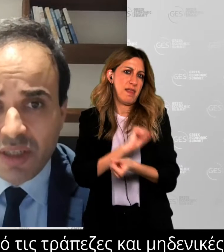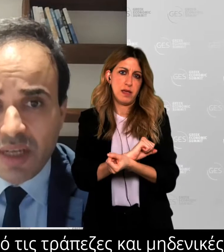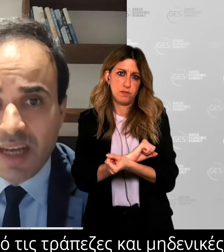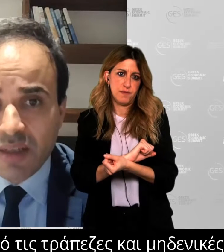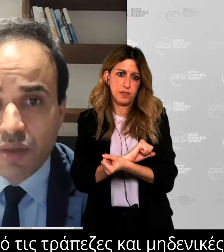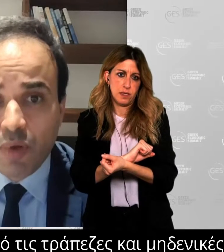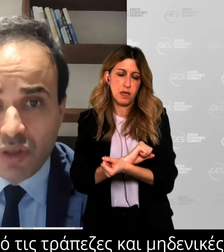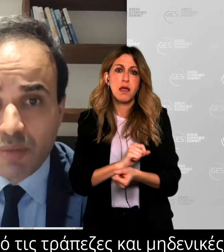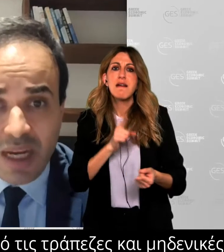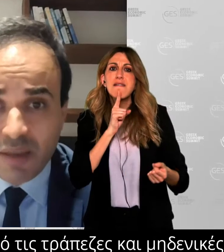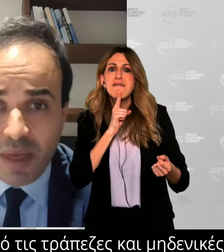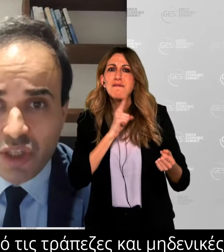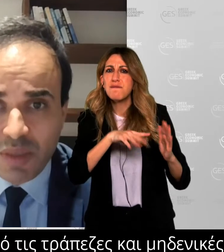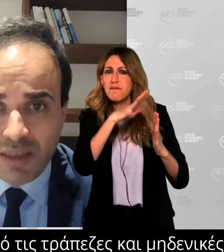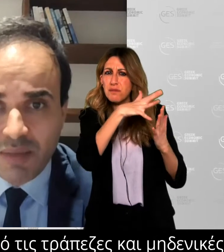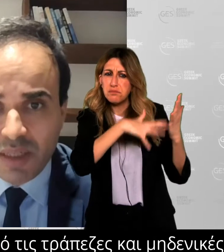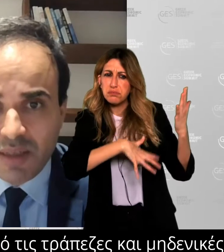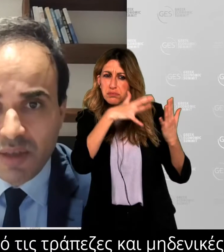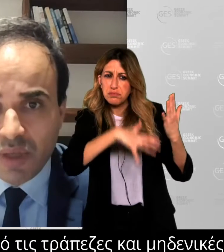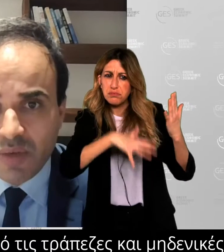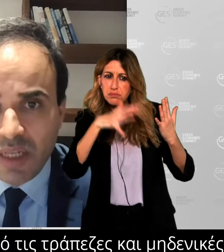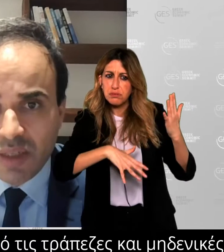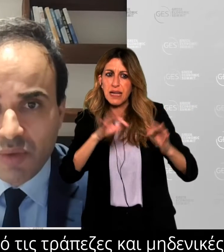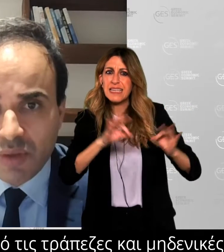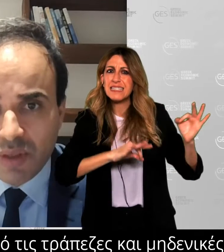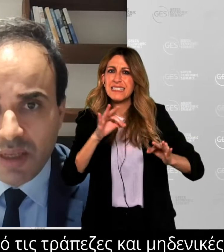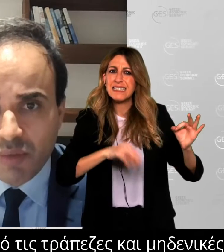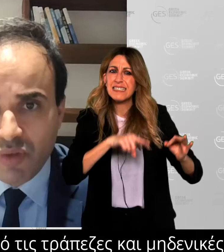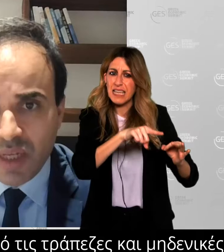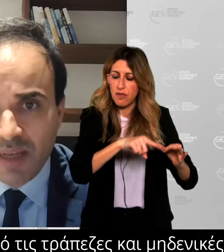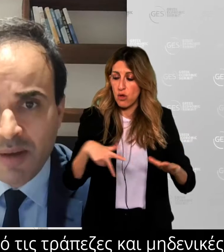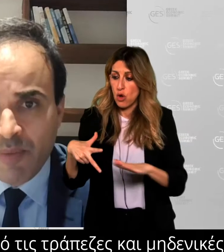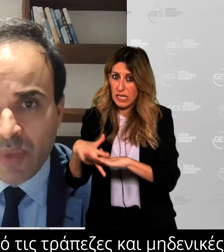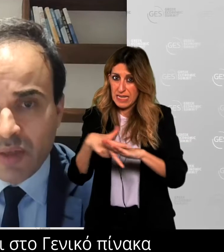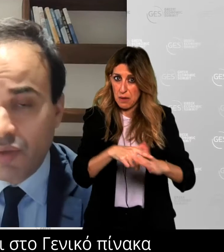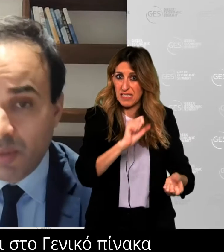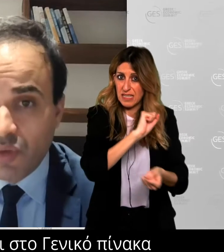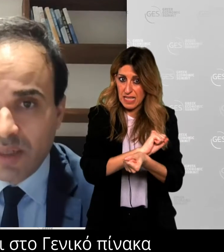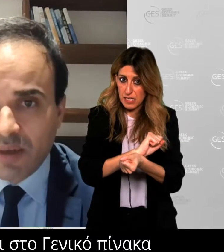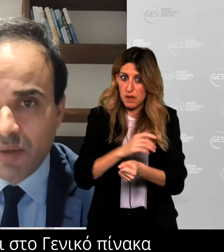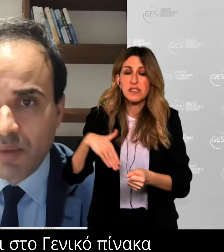shared action and sponsored by the management team and the CEO directly, as you were saying previously,